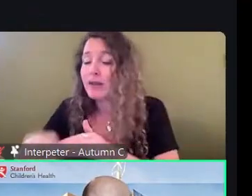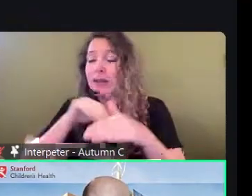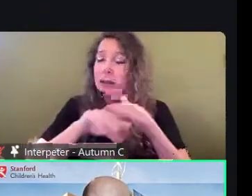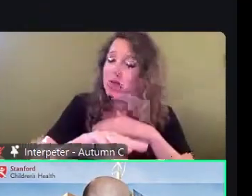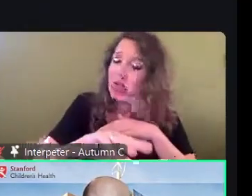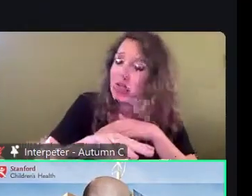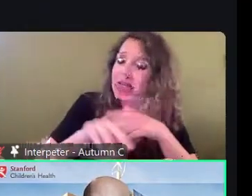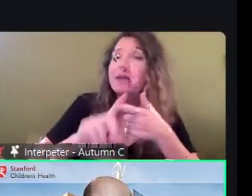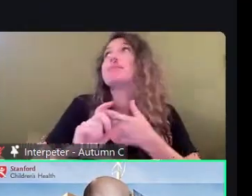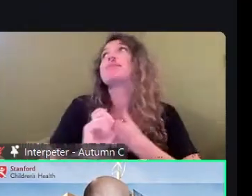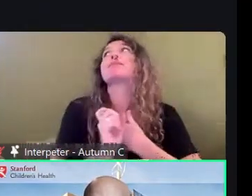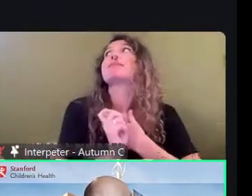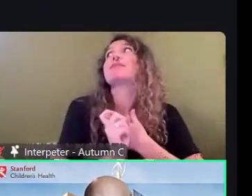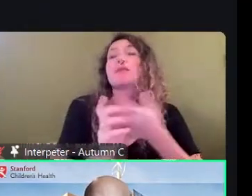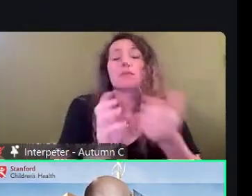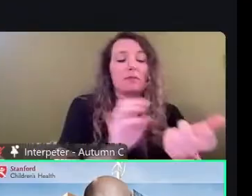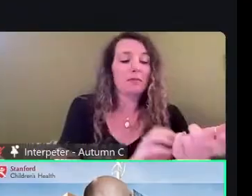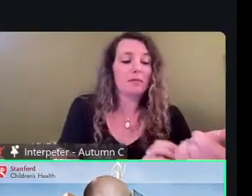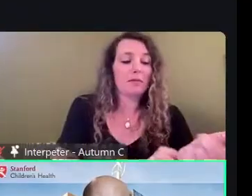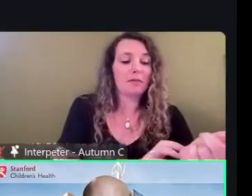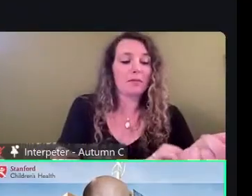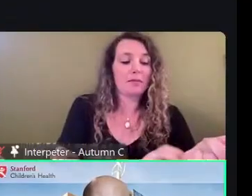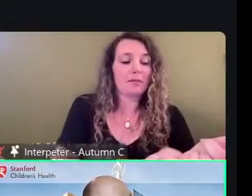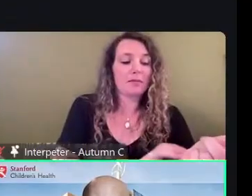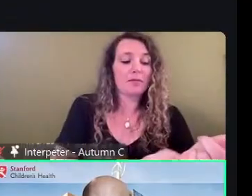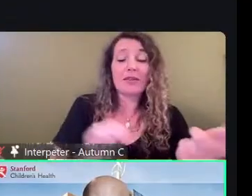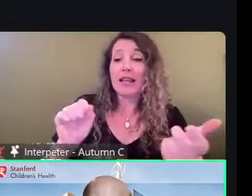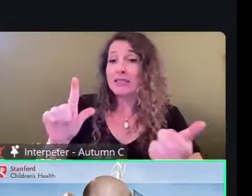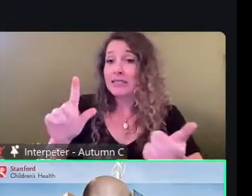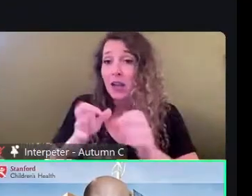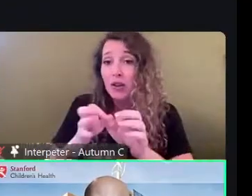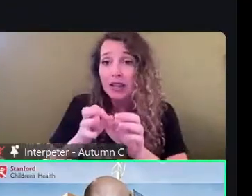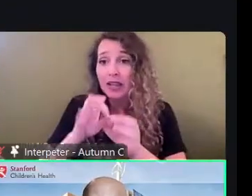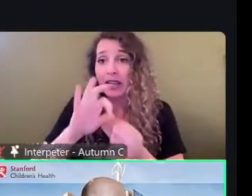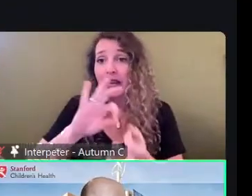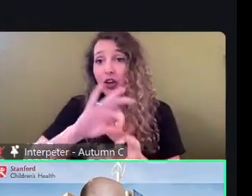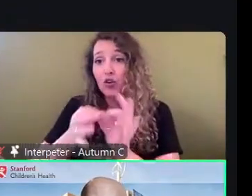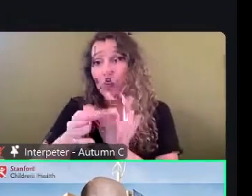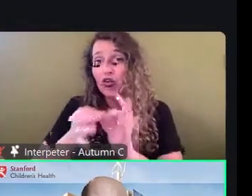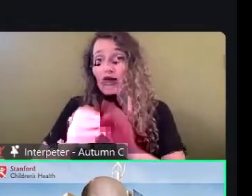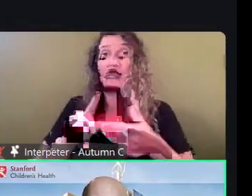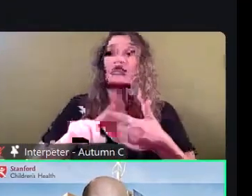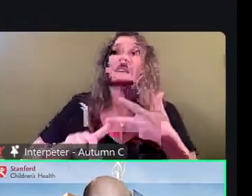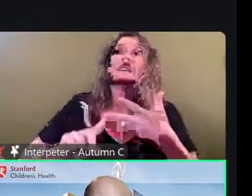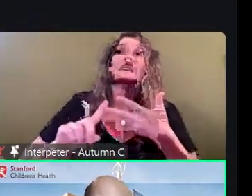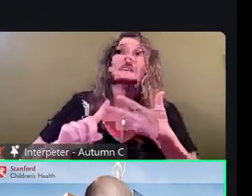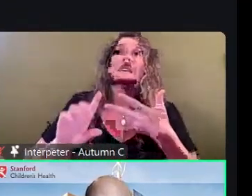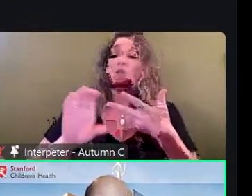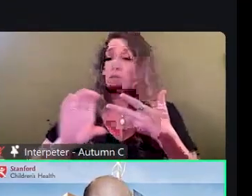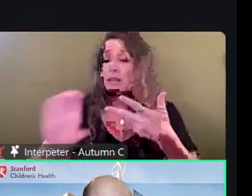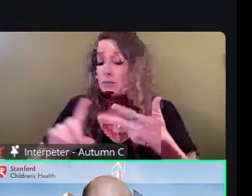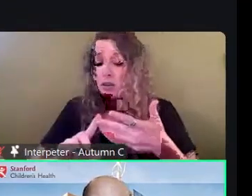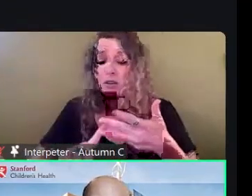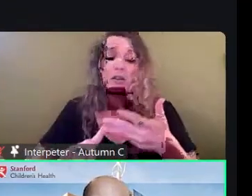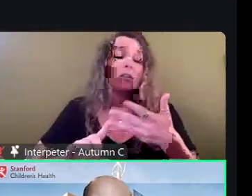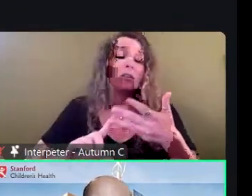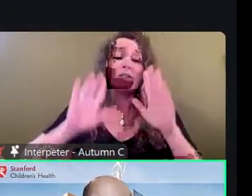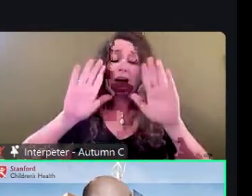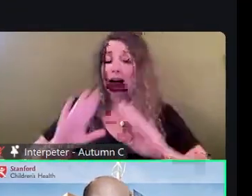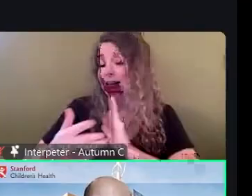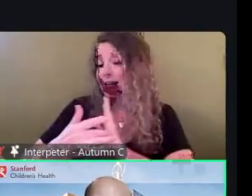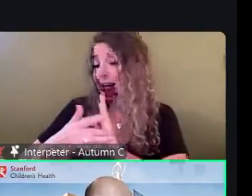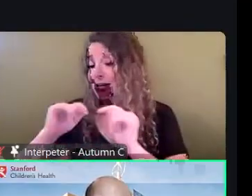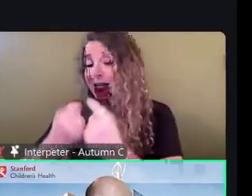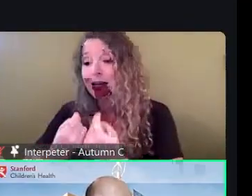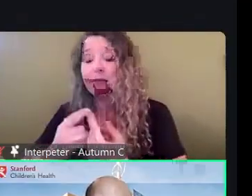accessibility needs, having our ASL interpreters, our captioners, and our fantastic tech